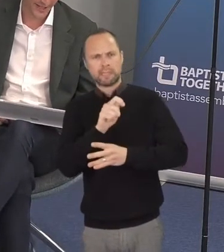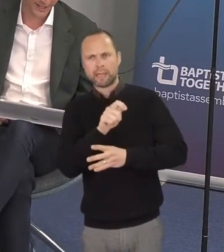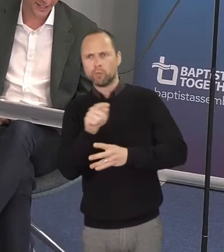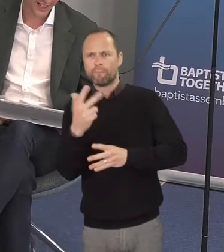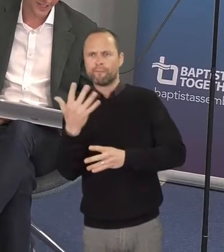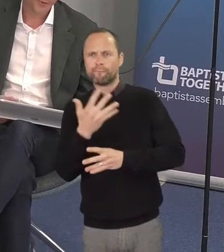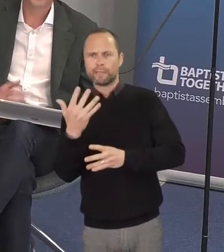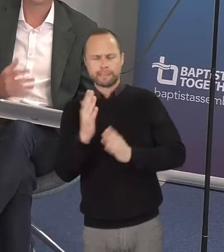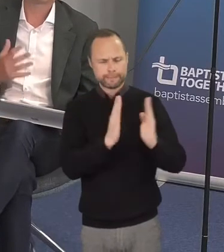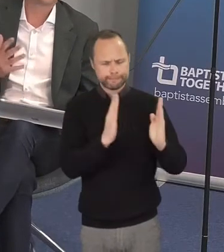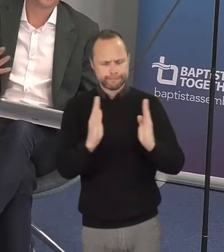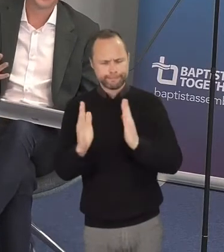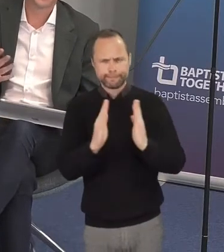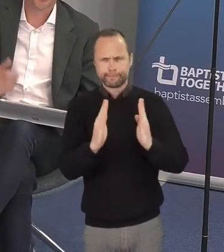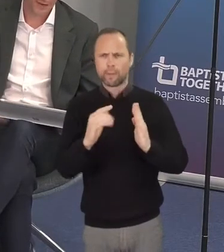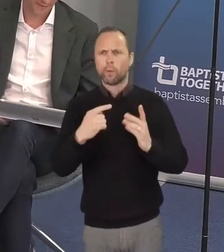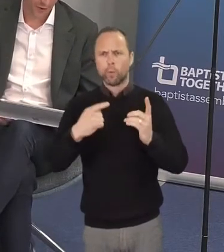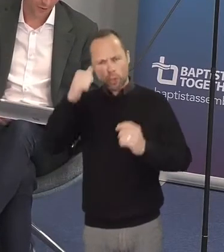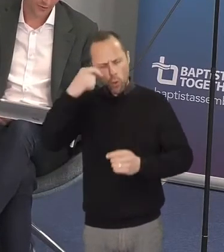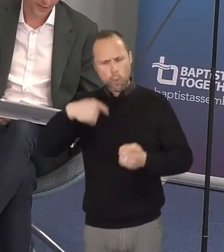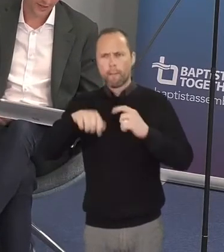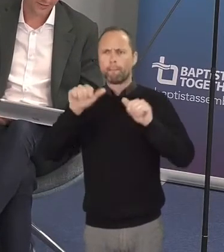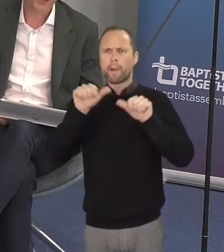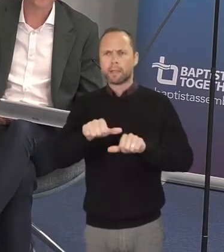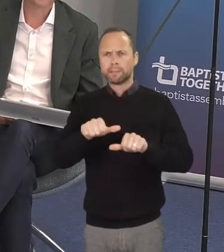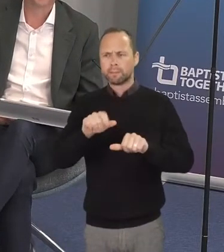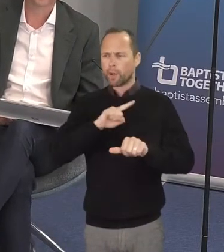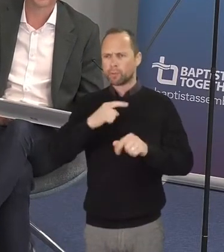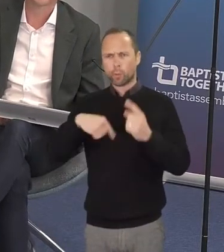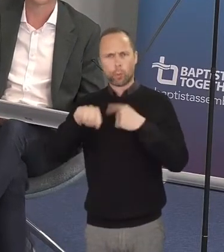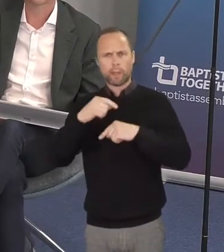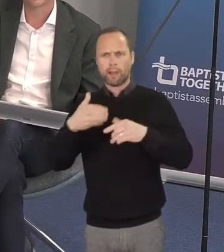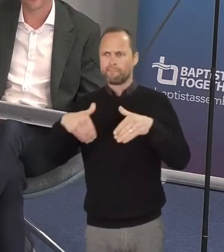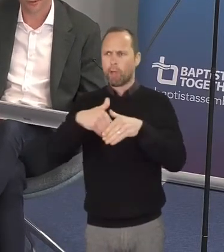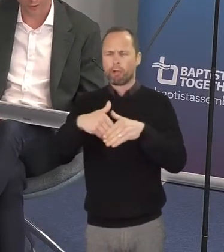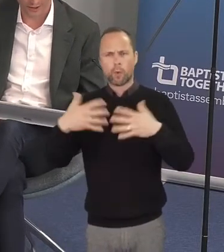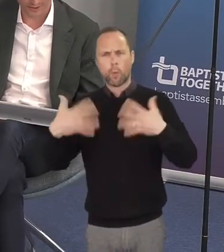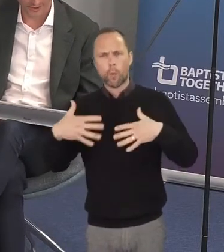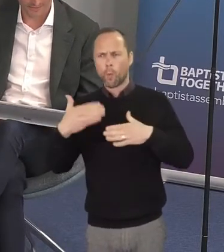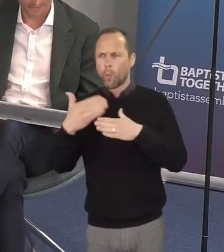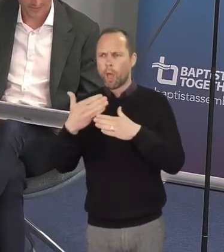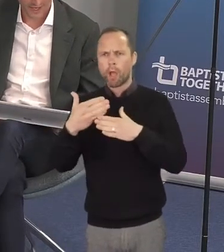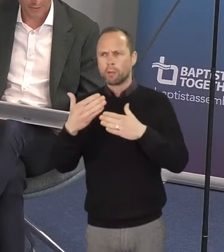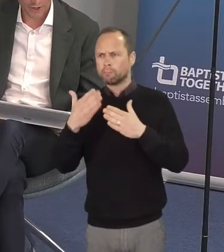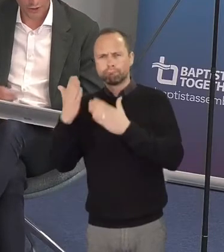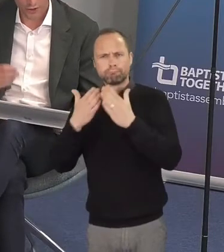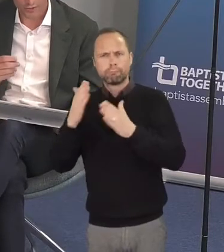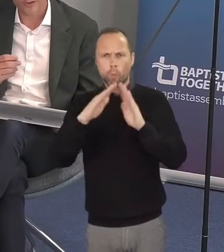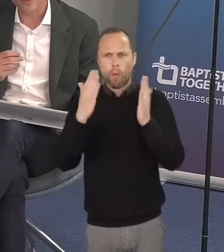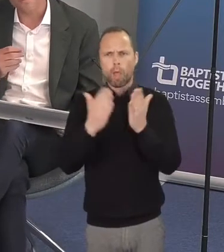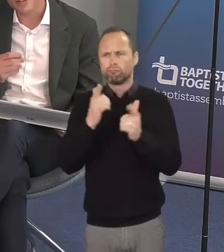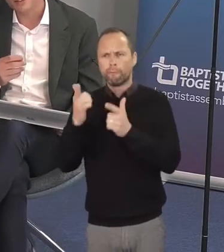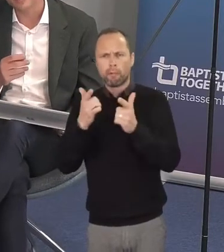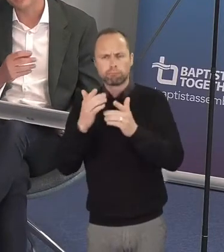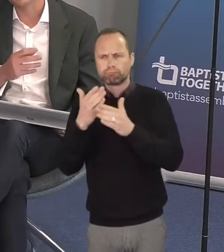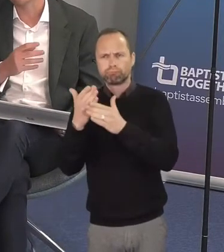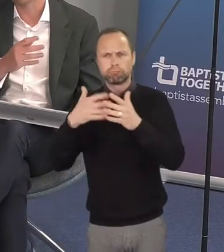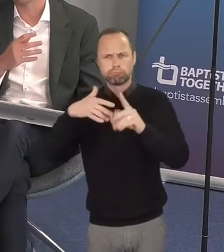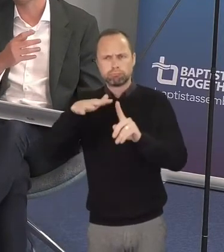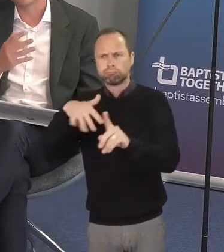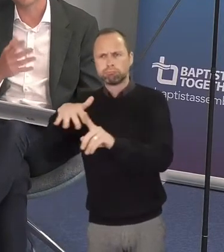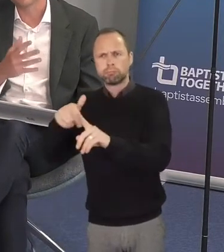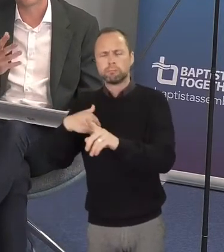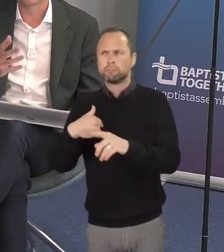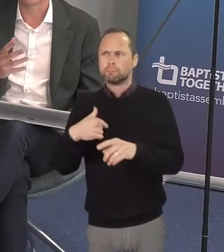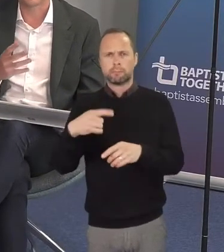a little bit. We knew we were blessed to be involved in some incredible work around the world. And we knew that God was doing amazing things